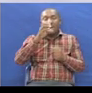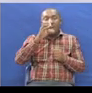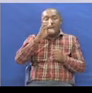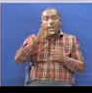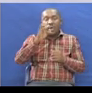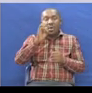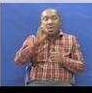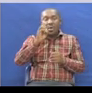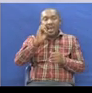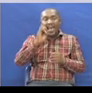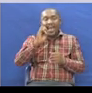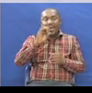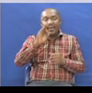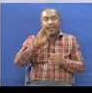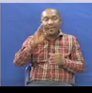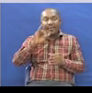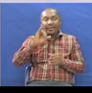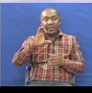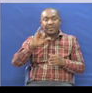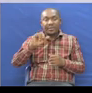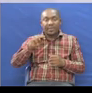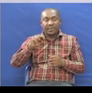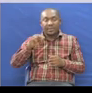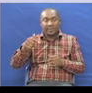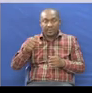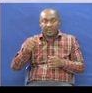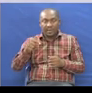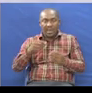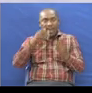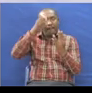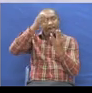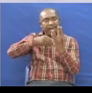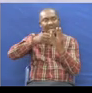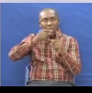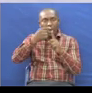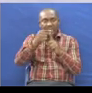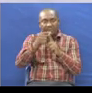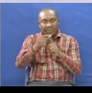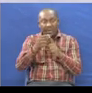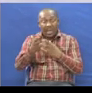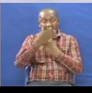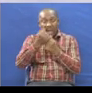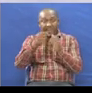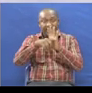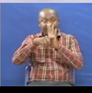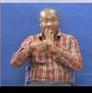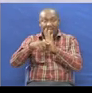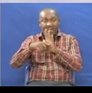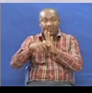whose middle term has got a negative coefficient. You know, I mean, it's an equation whose middle term has the